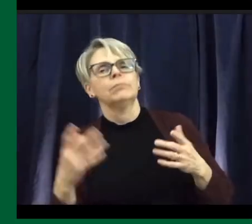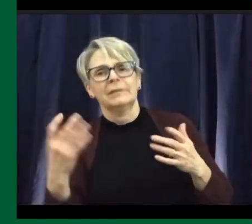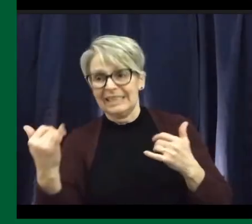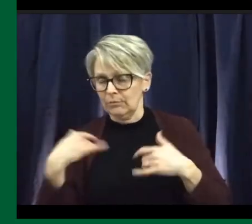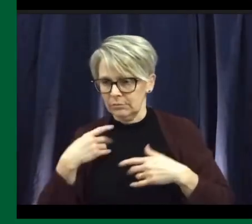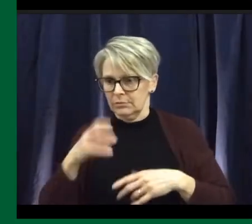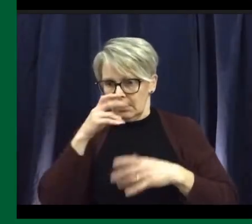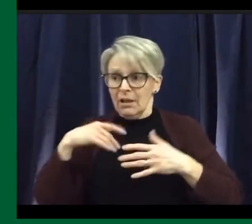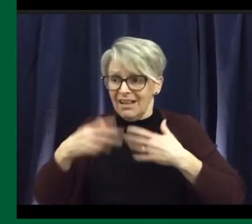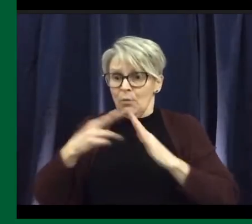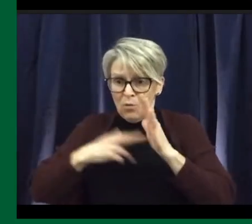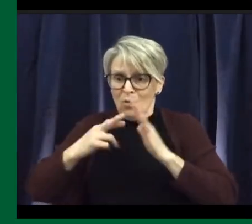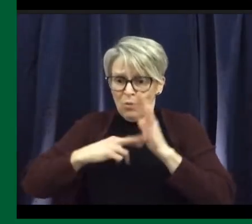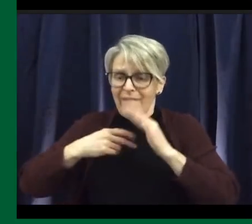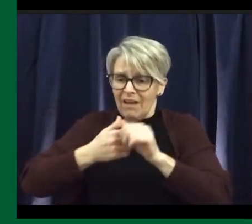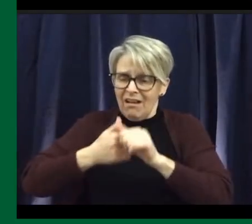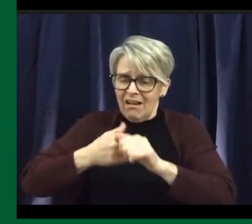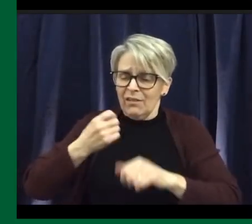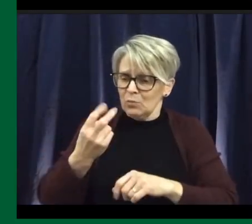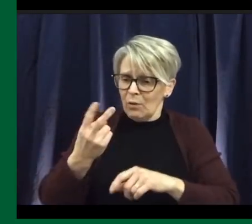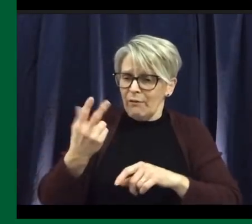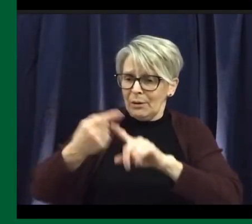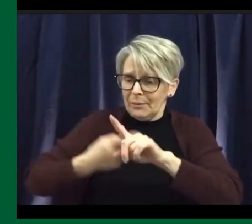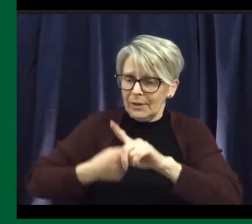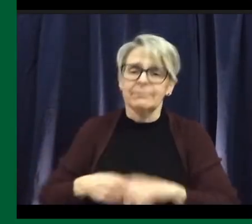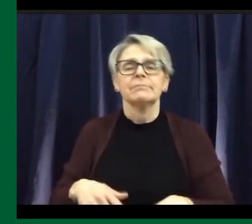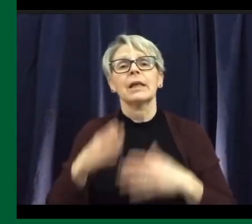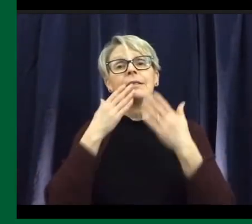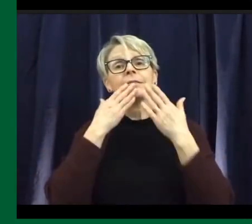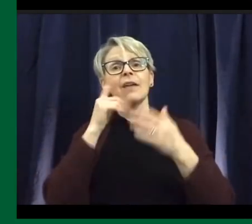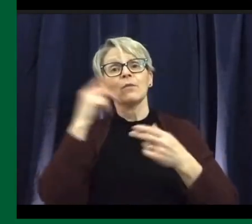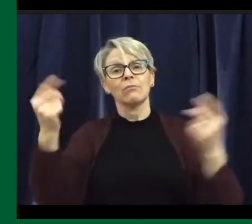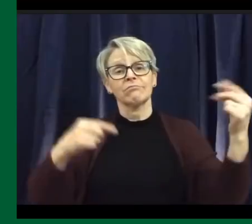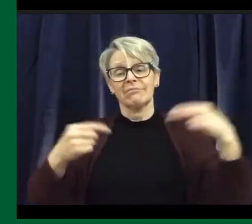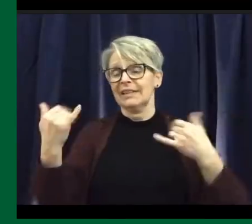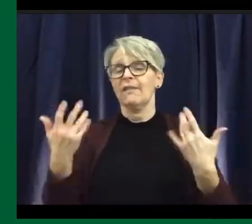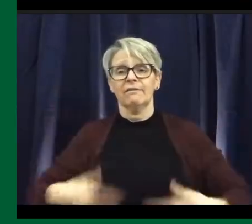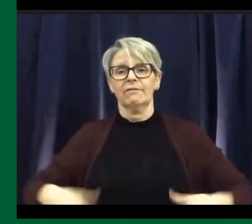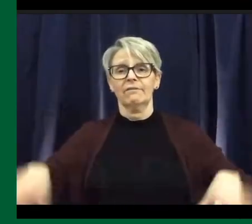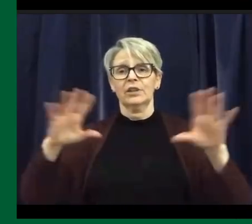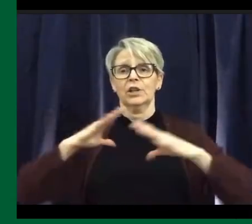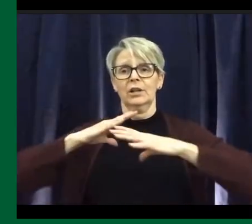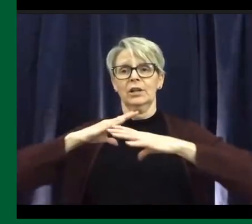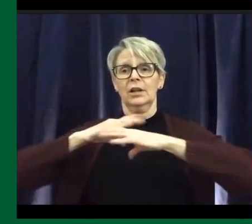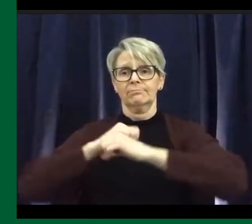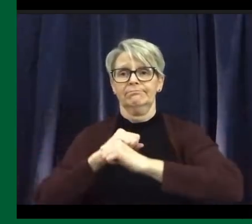Thank you, everyone, for taking the time to join us. That concludes today's availability.